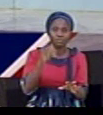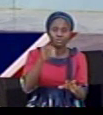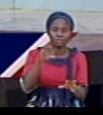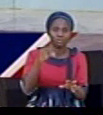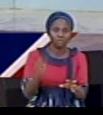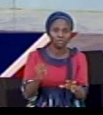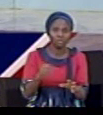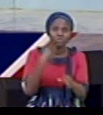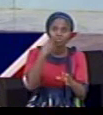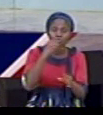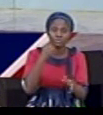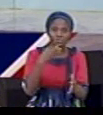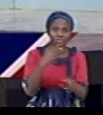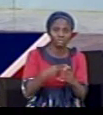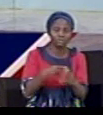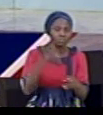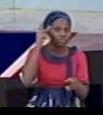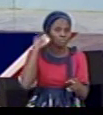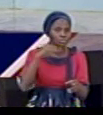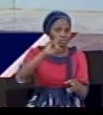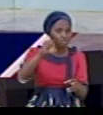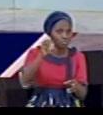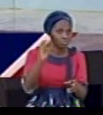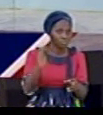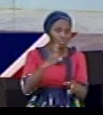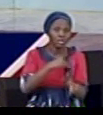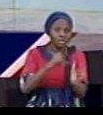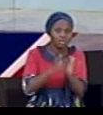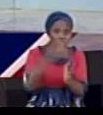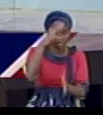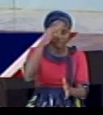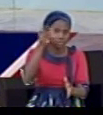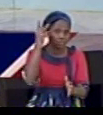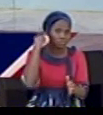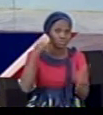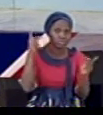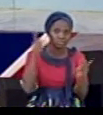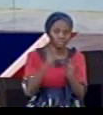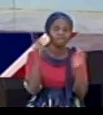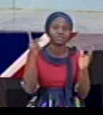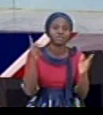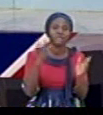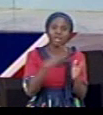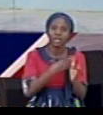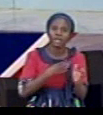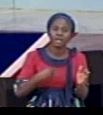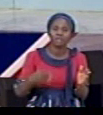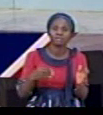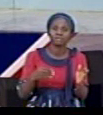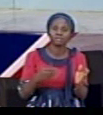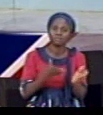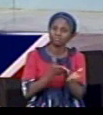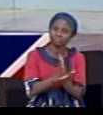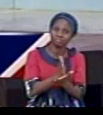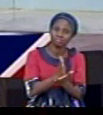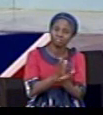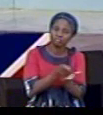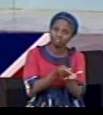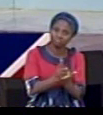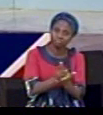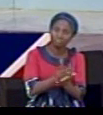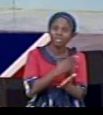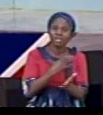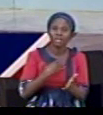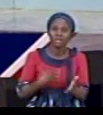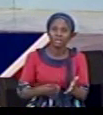Job, and that man was perfect and upright and